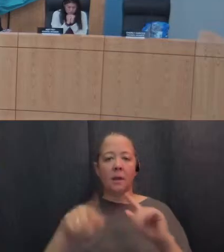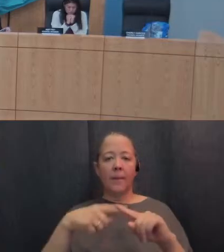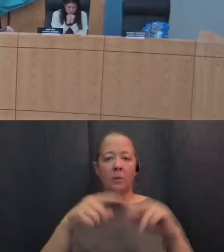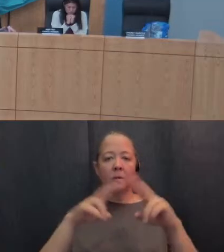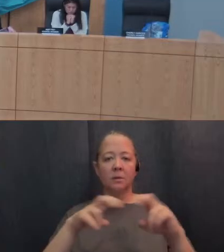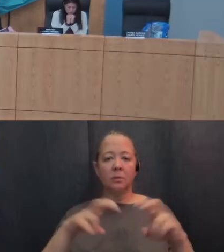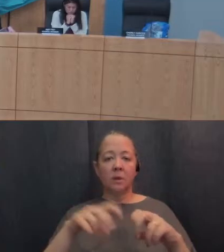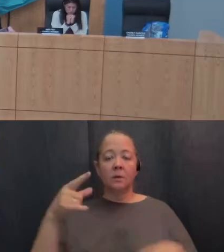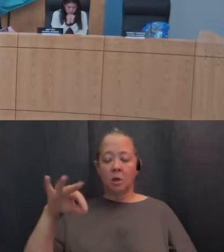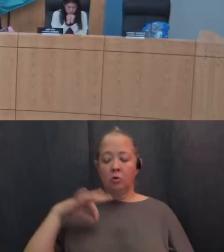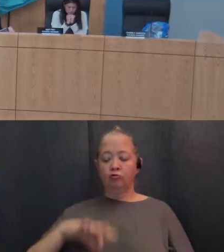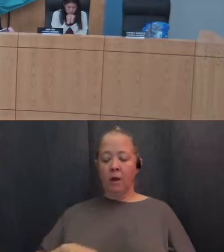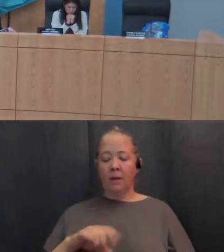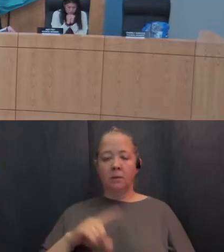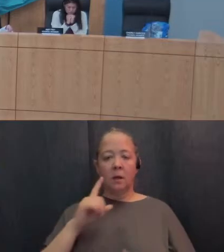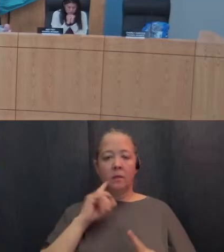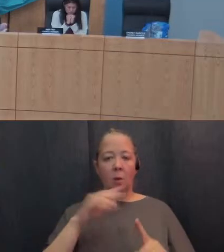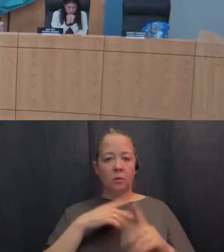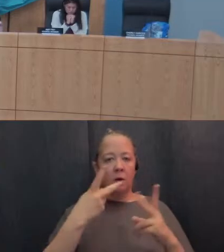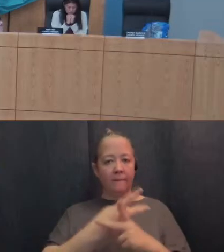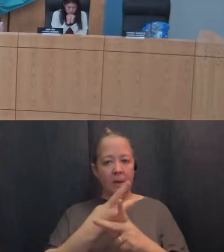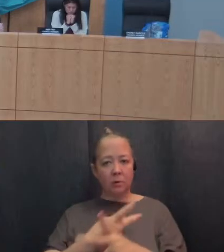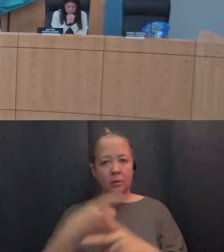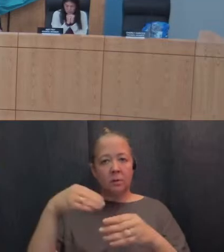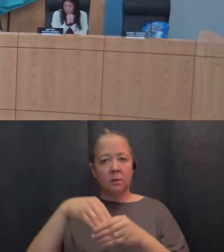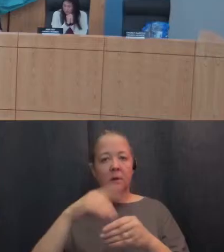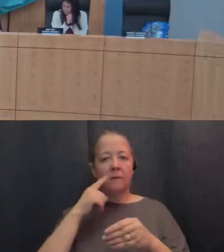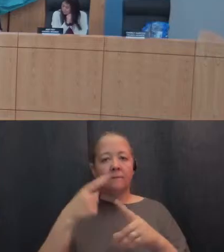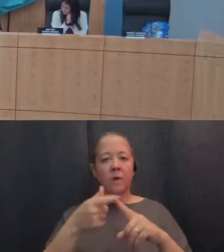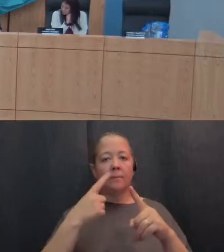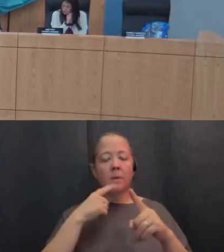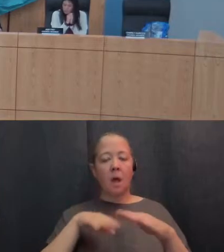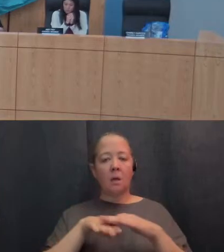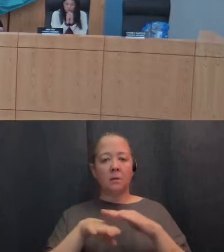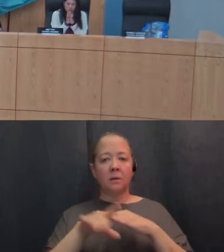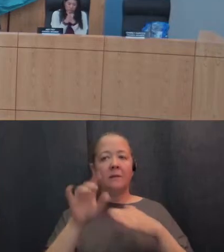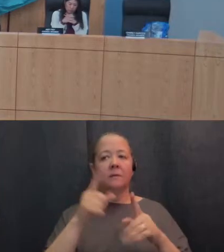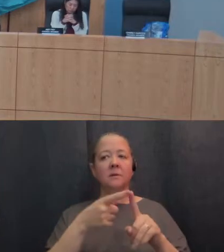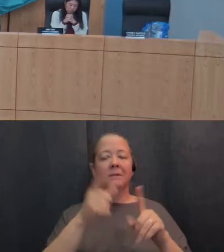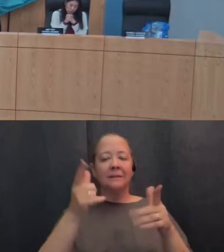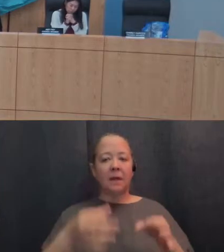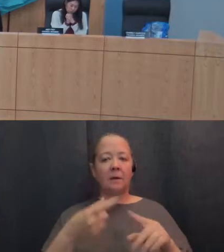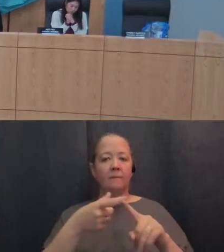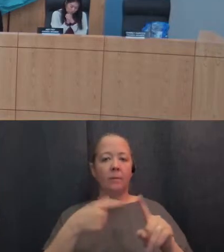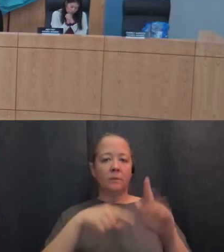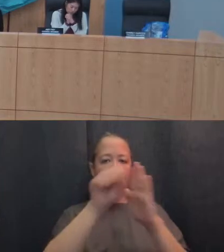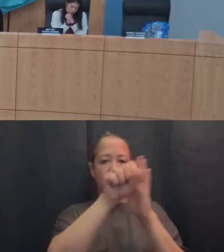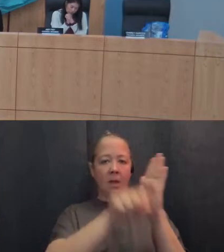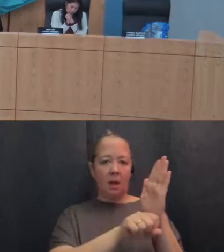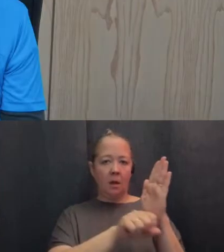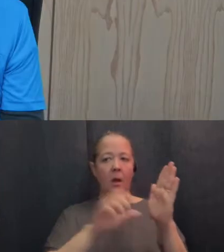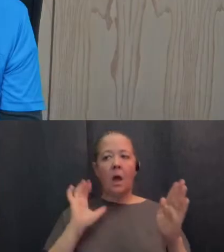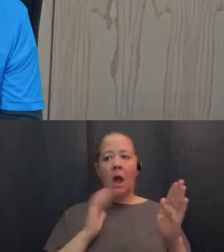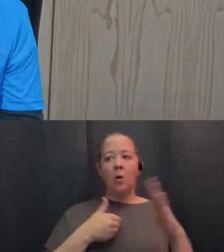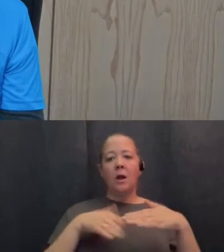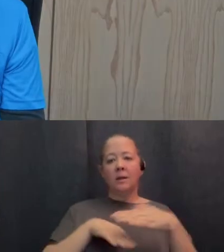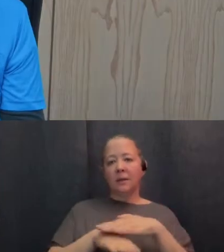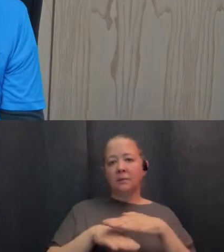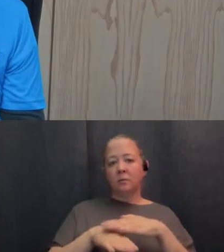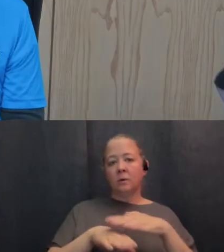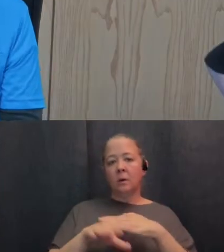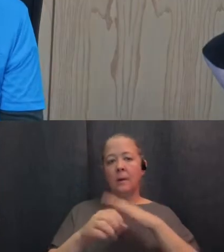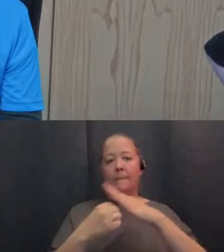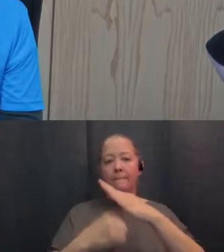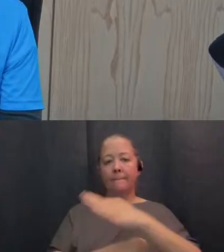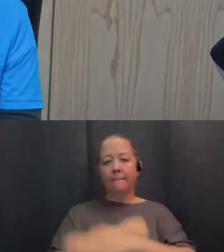are factored into the assessable base that's determined by the state. Our assessable base, just for trivia fans out there, is